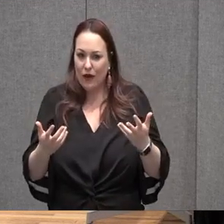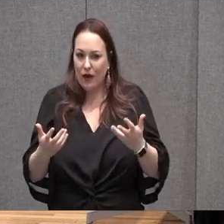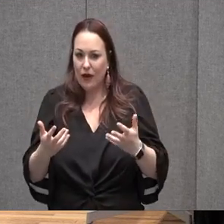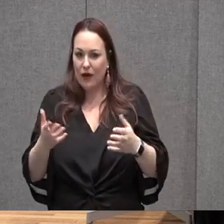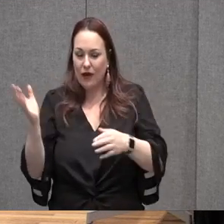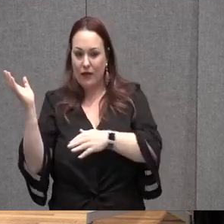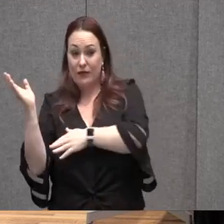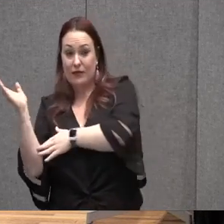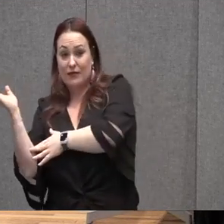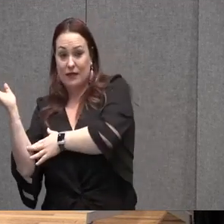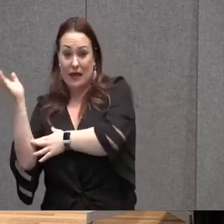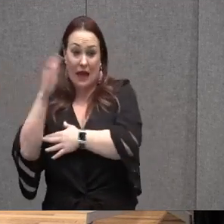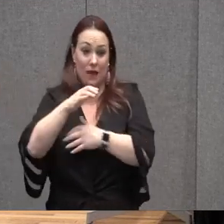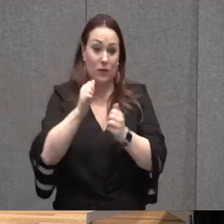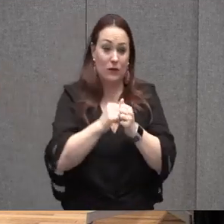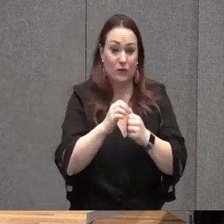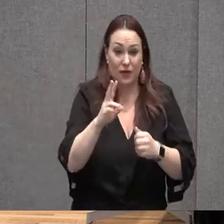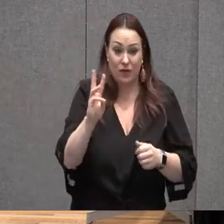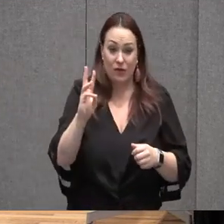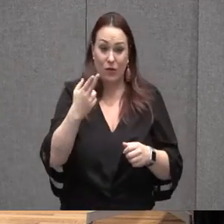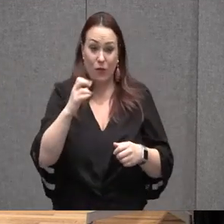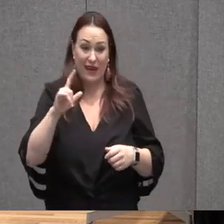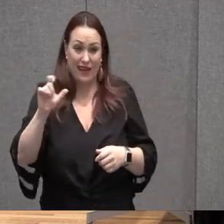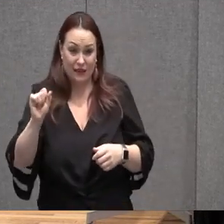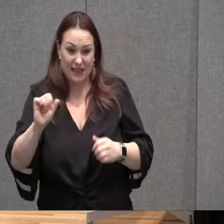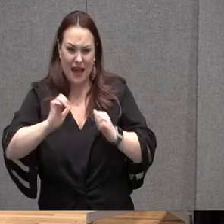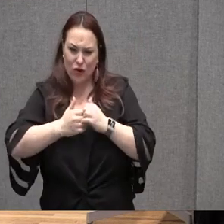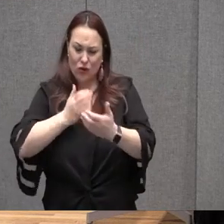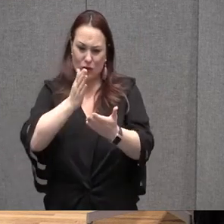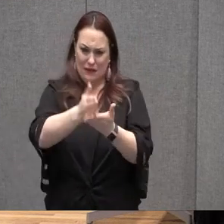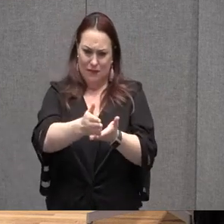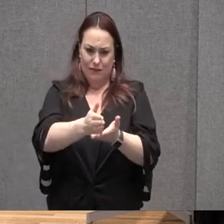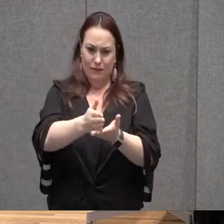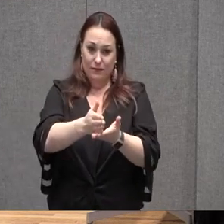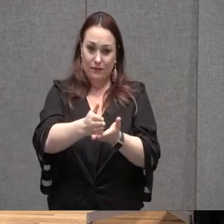the catapults with the wheels, how did they stop those wheels